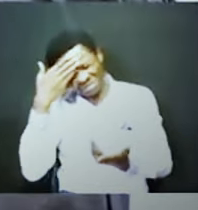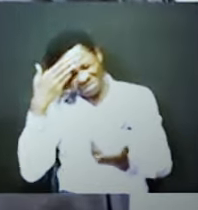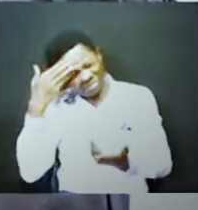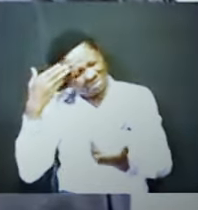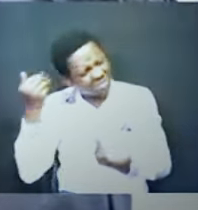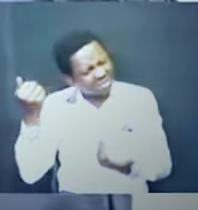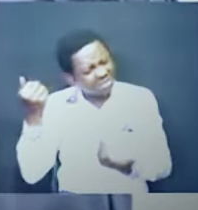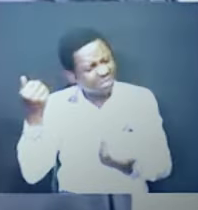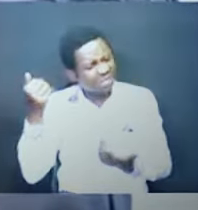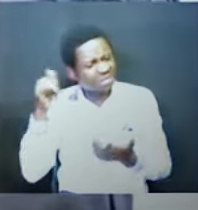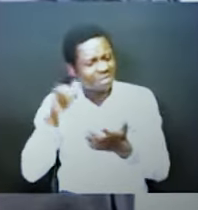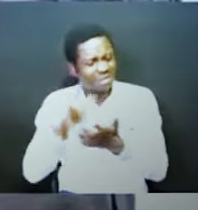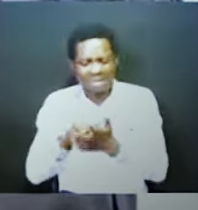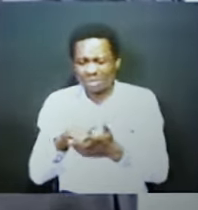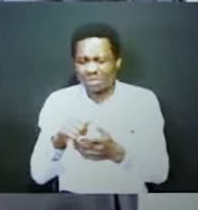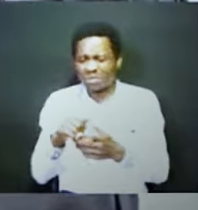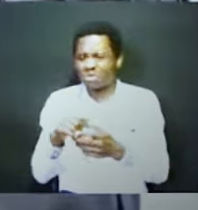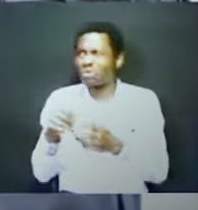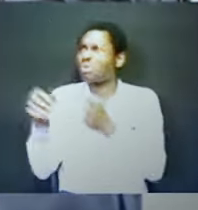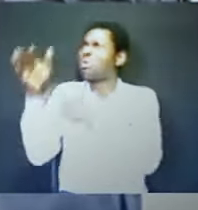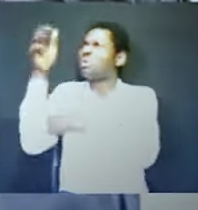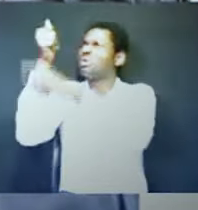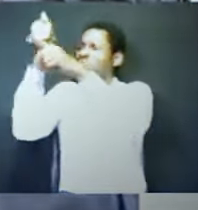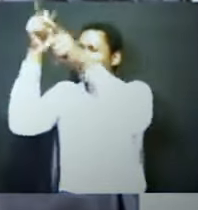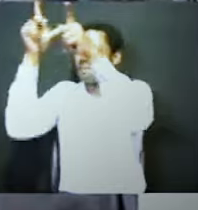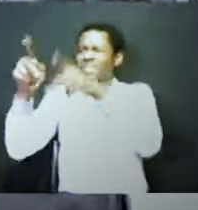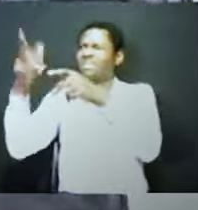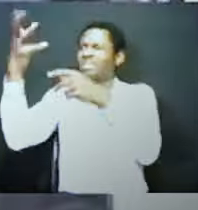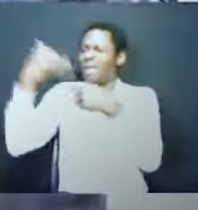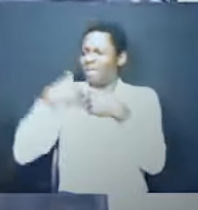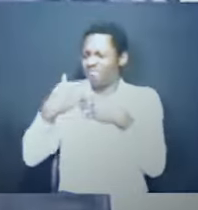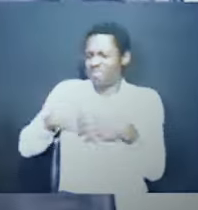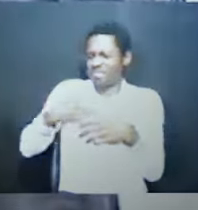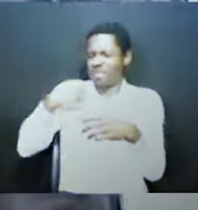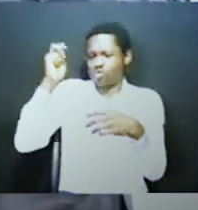he is a person that we ought to relate with.